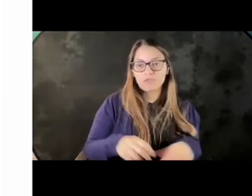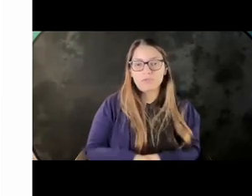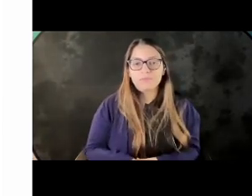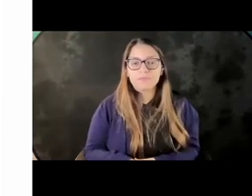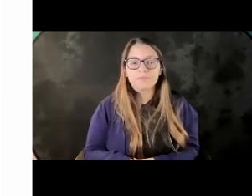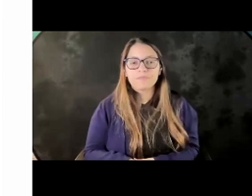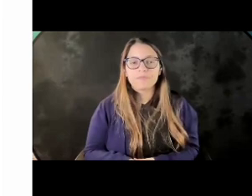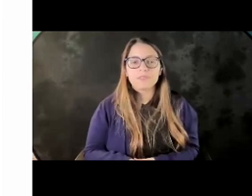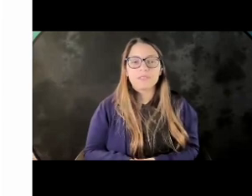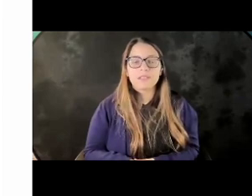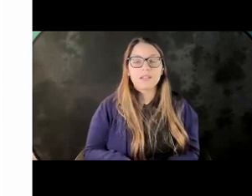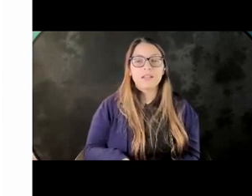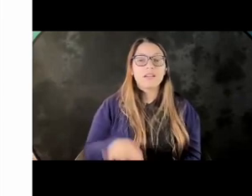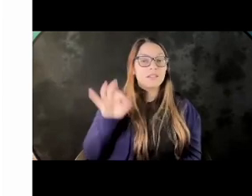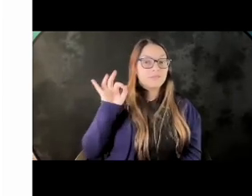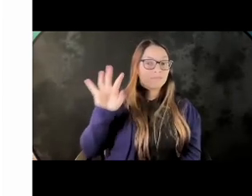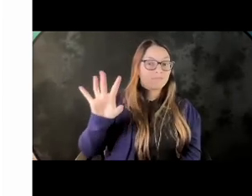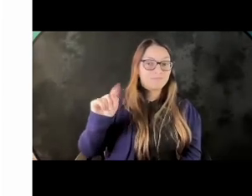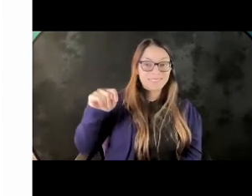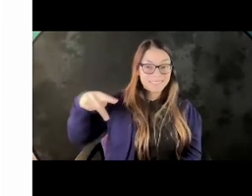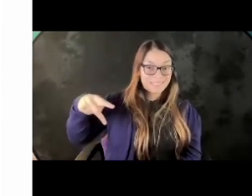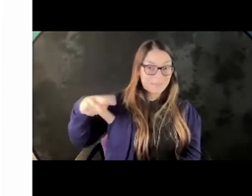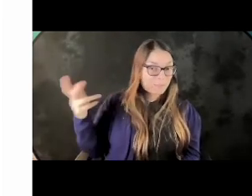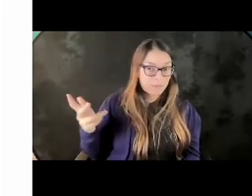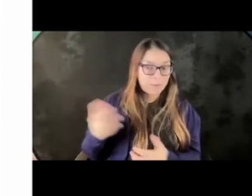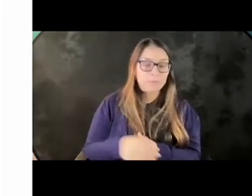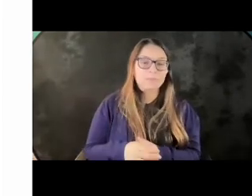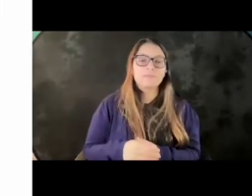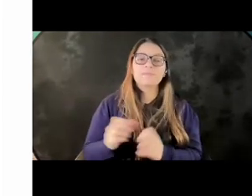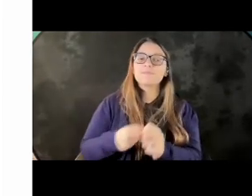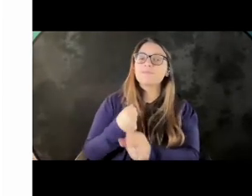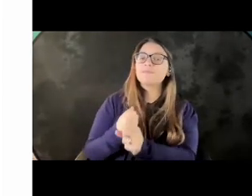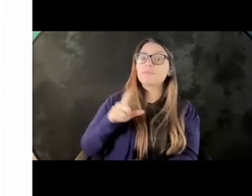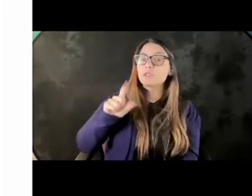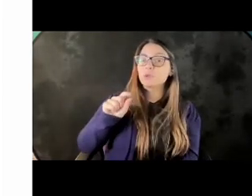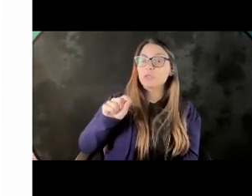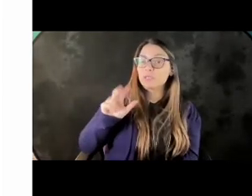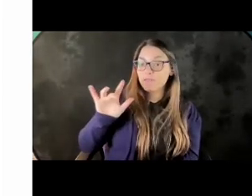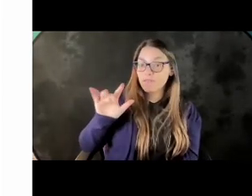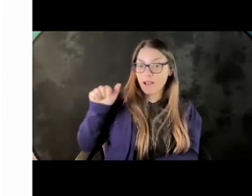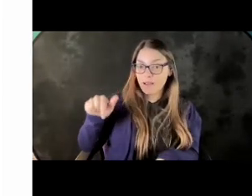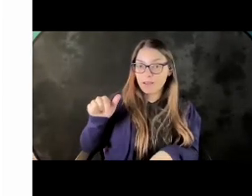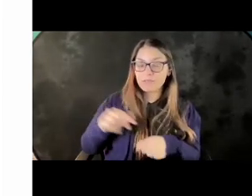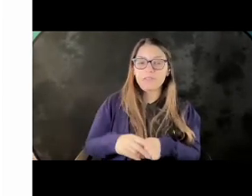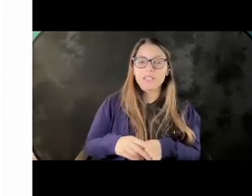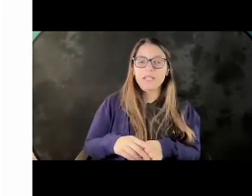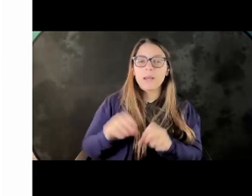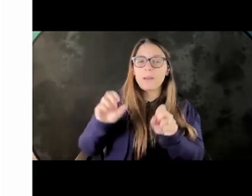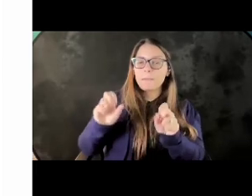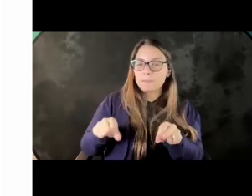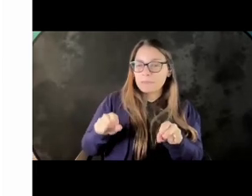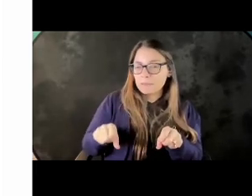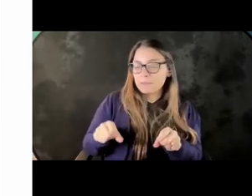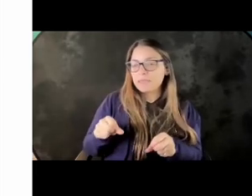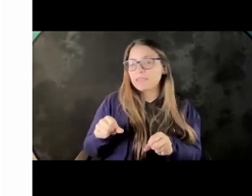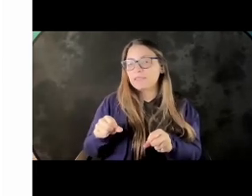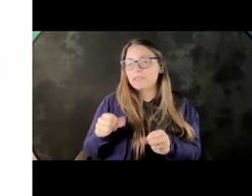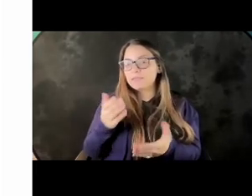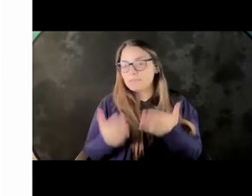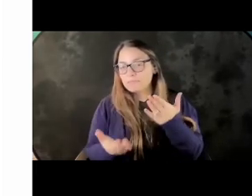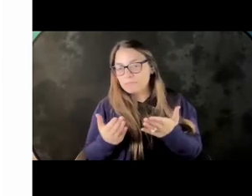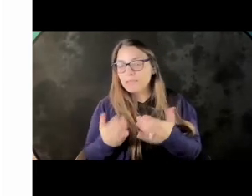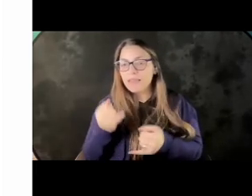the tip is in 2025, it may be the last year for a